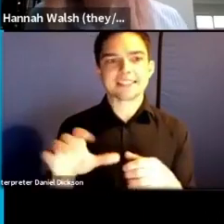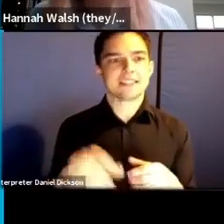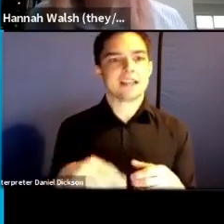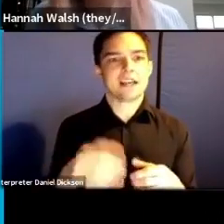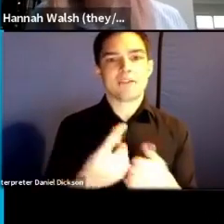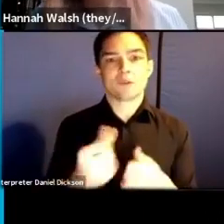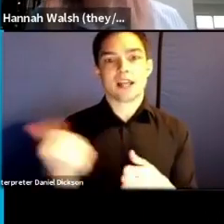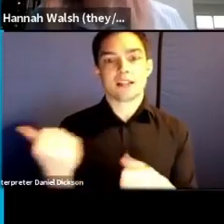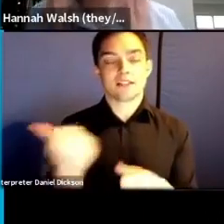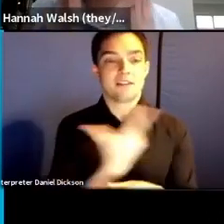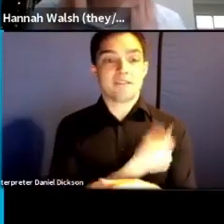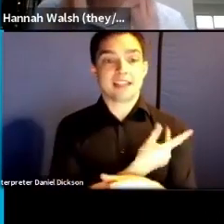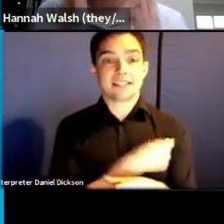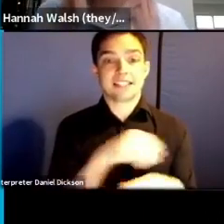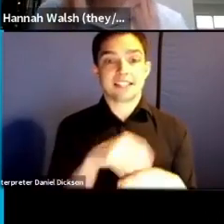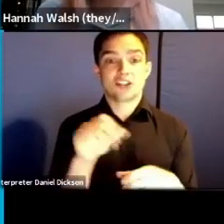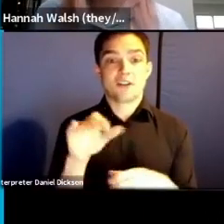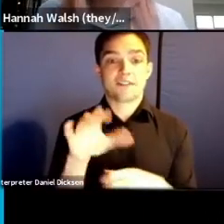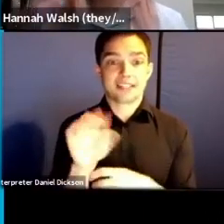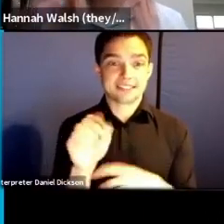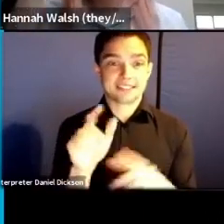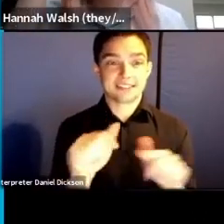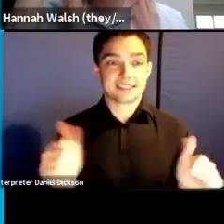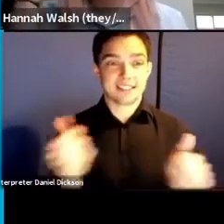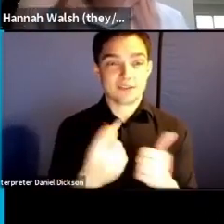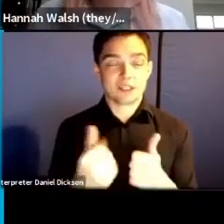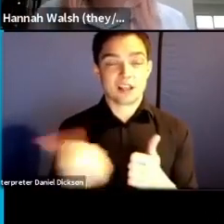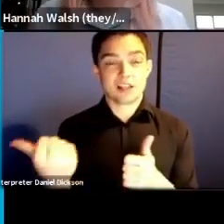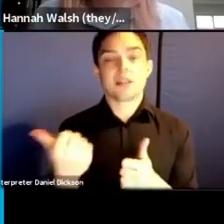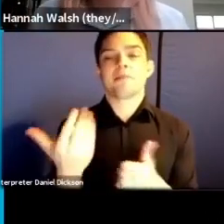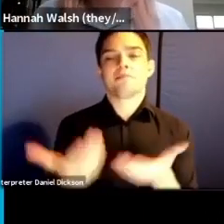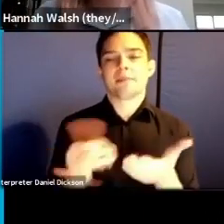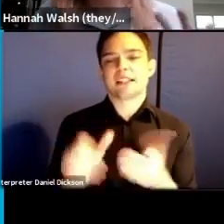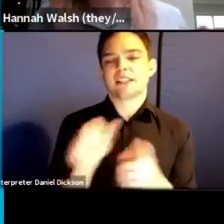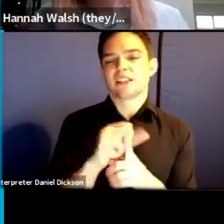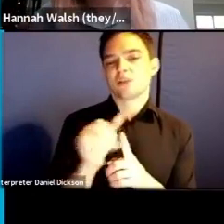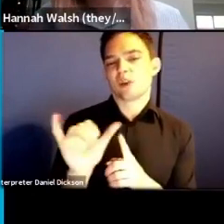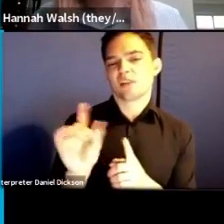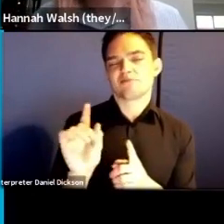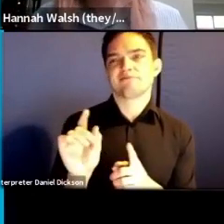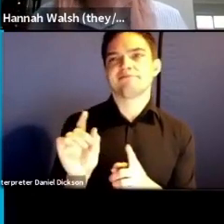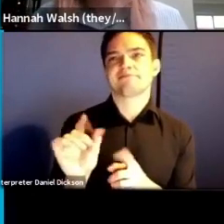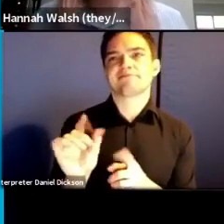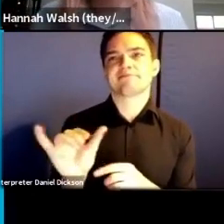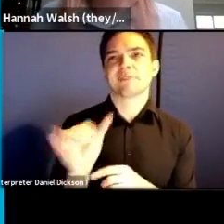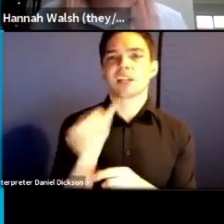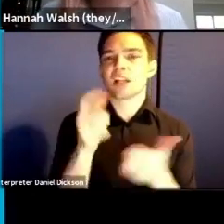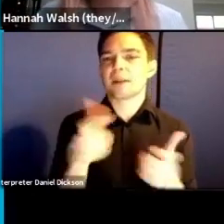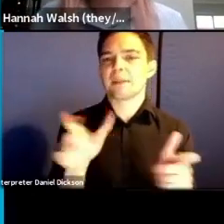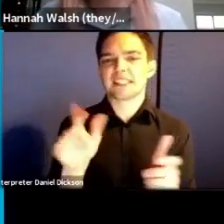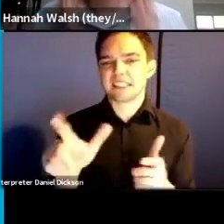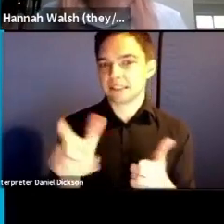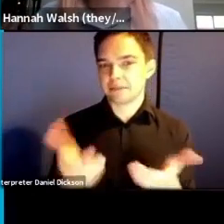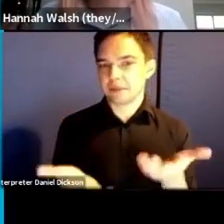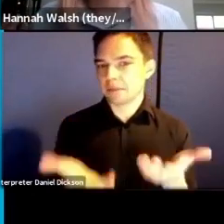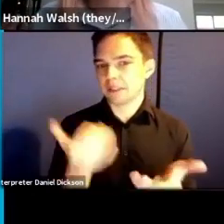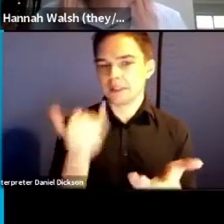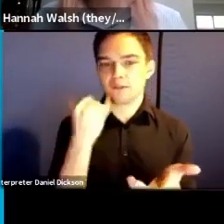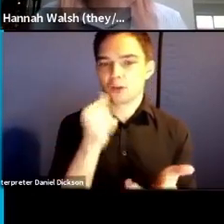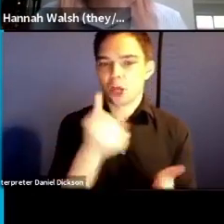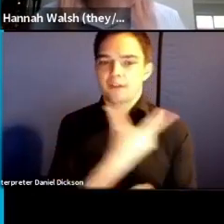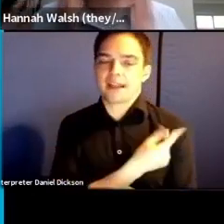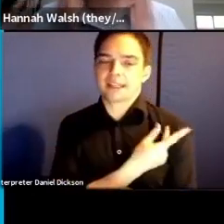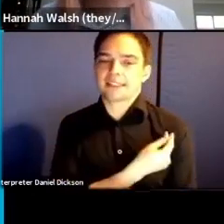been vaccinated in the office? Maybe that's a situation where it's not as big of a deal if you're not vaccinated,